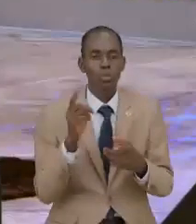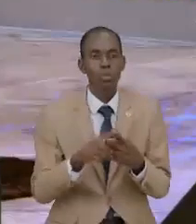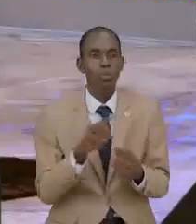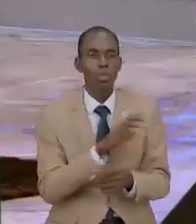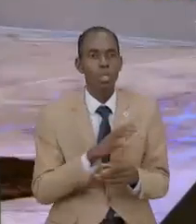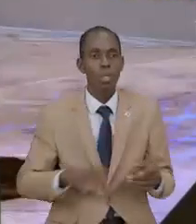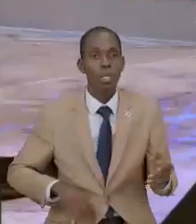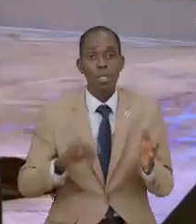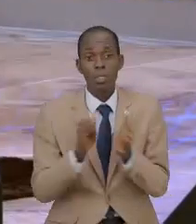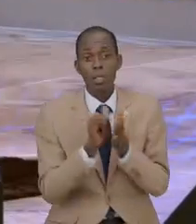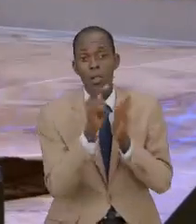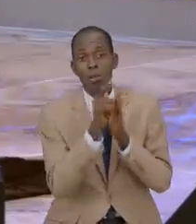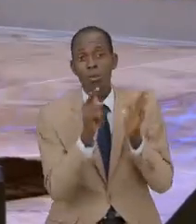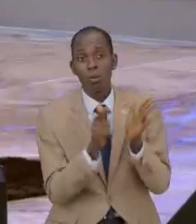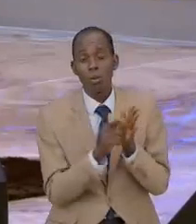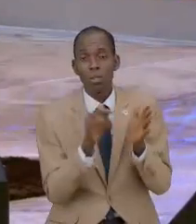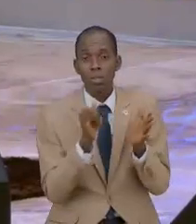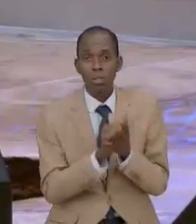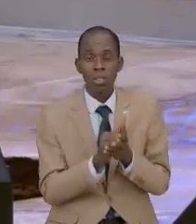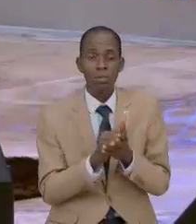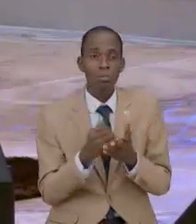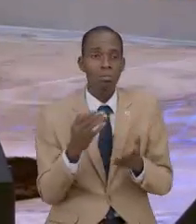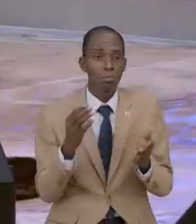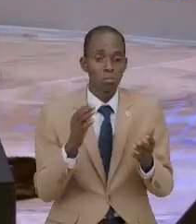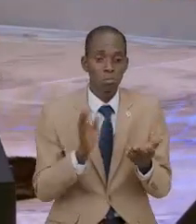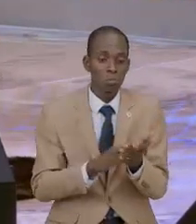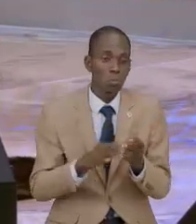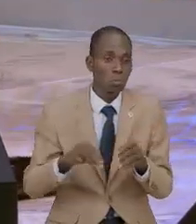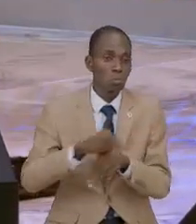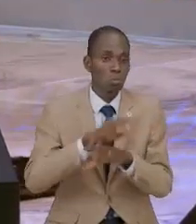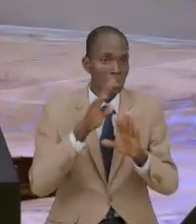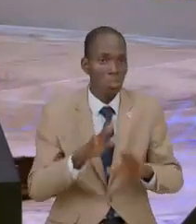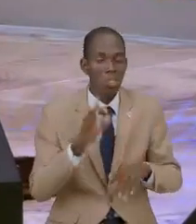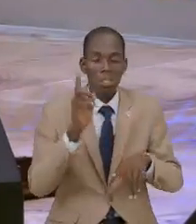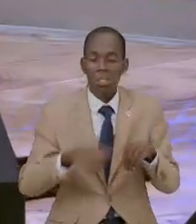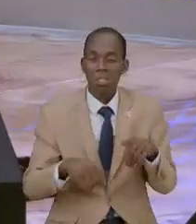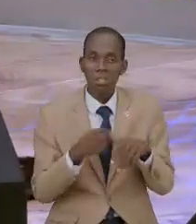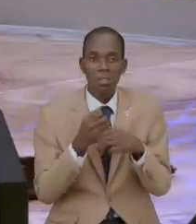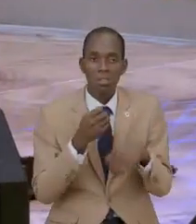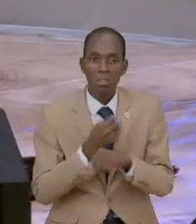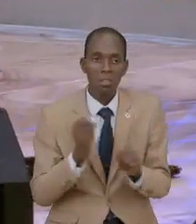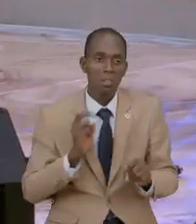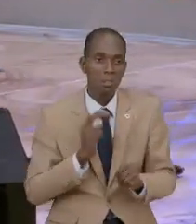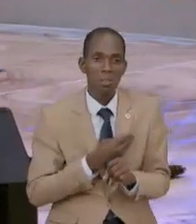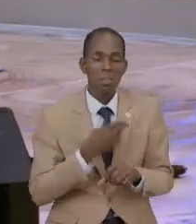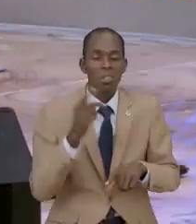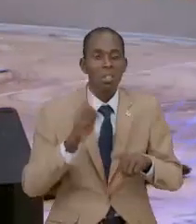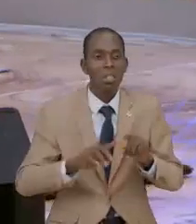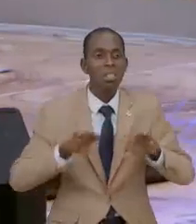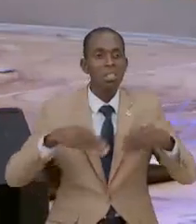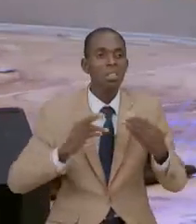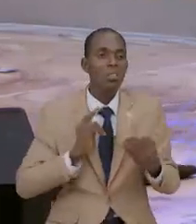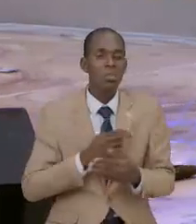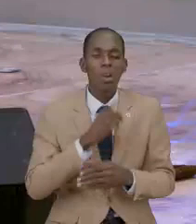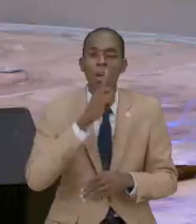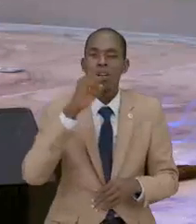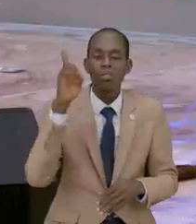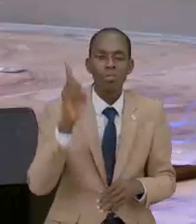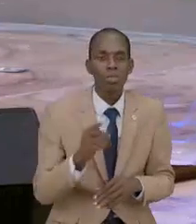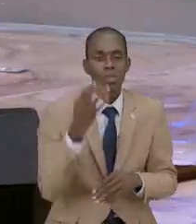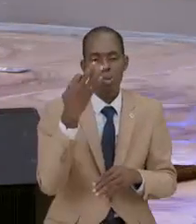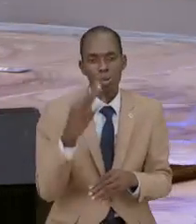that schoolmaster cannot save us, cannot give us assurance of salvation, cannot set us